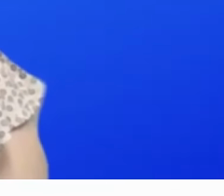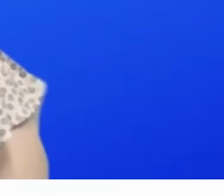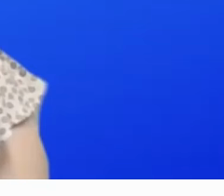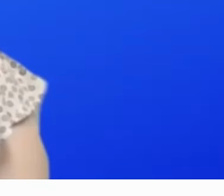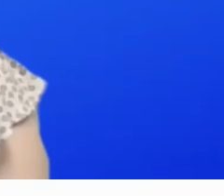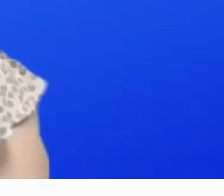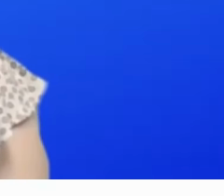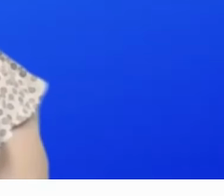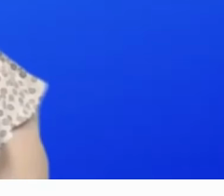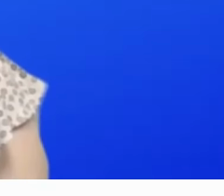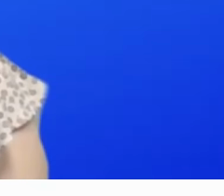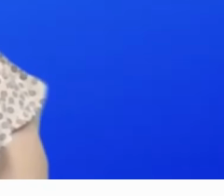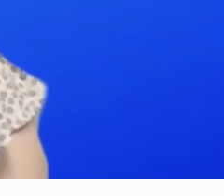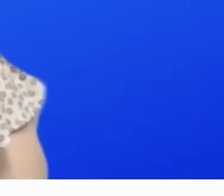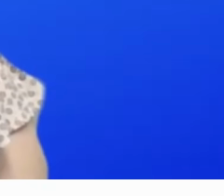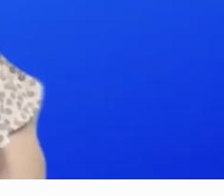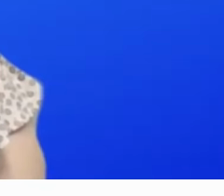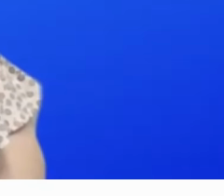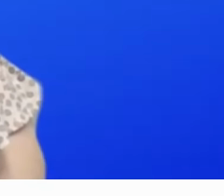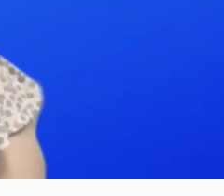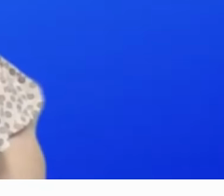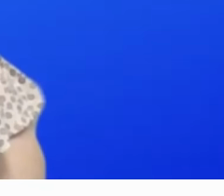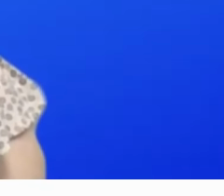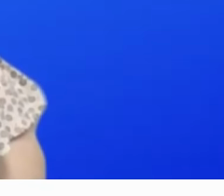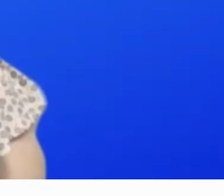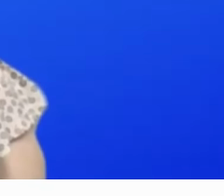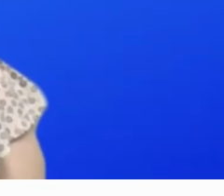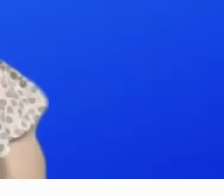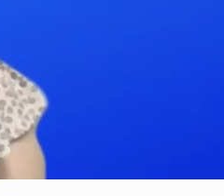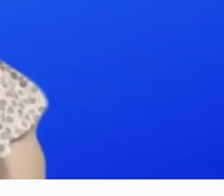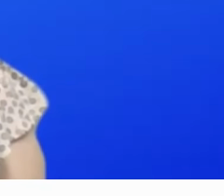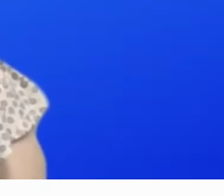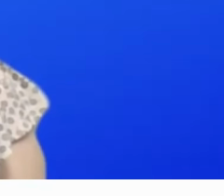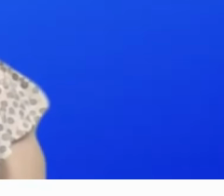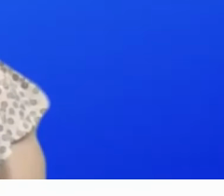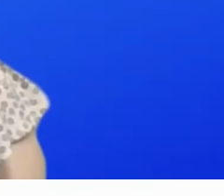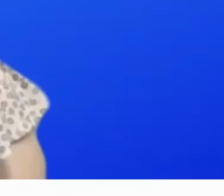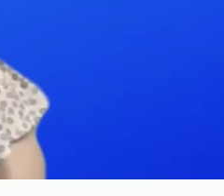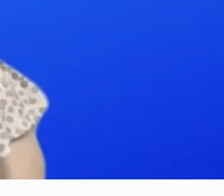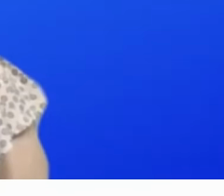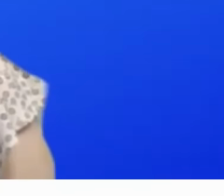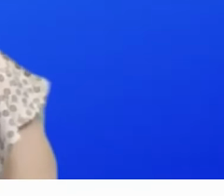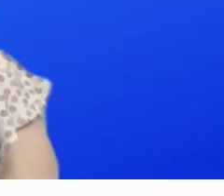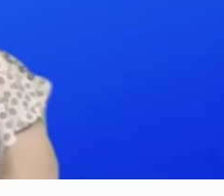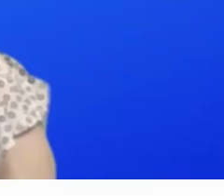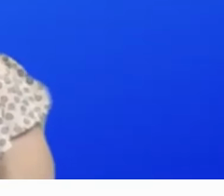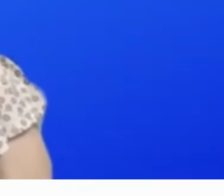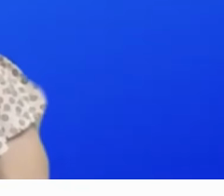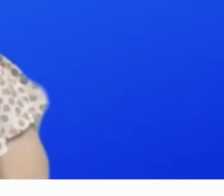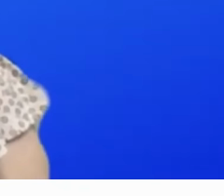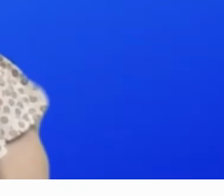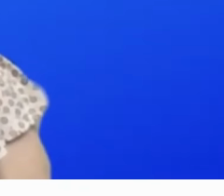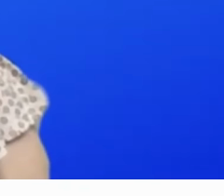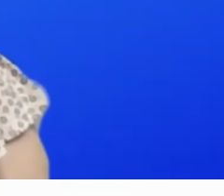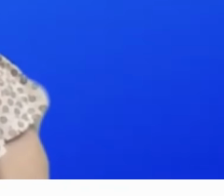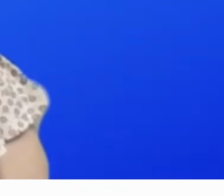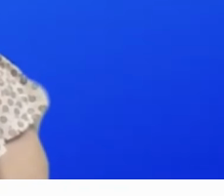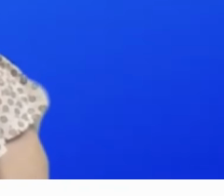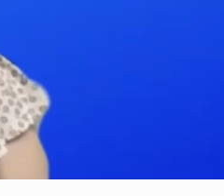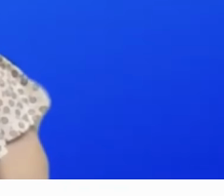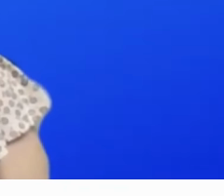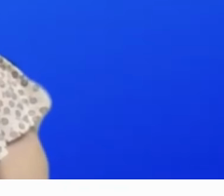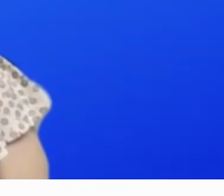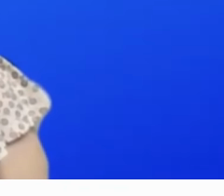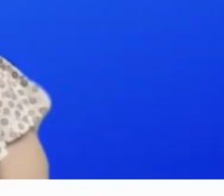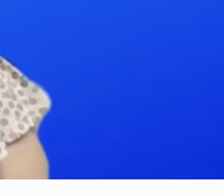If it's an electronic type of challenge, he's an engineer, so he'll just say, this is how you wire this thing up,